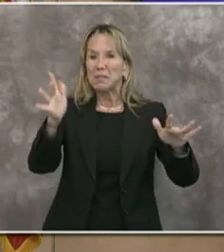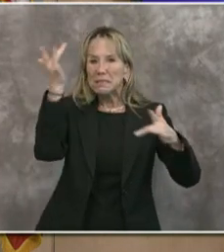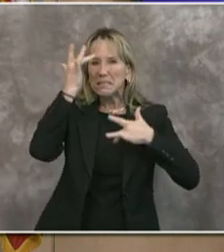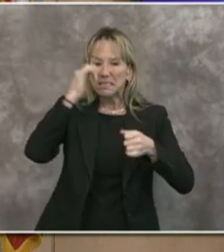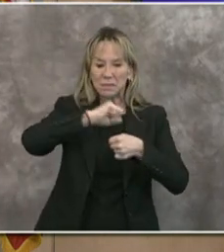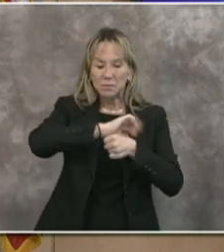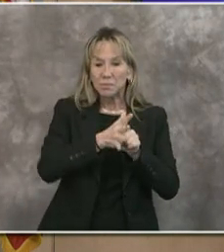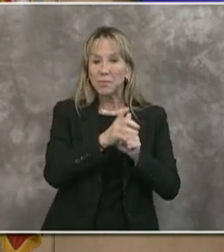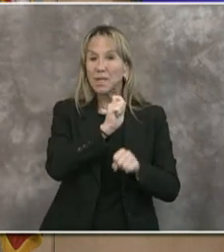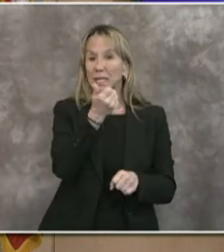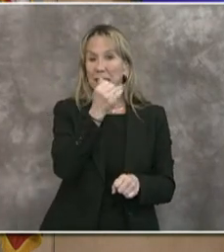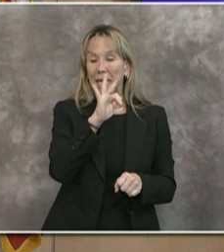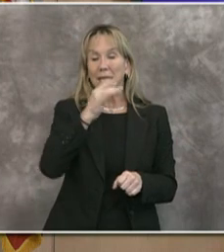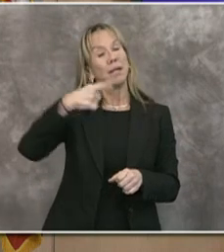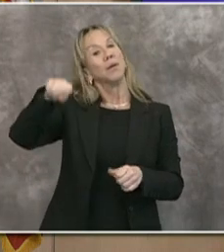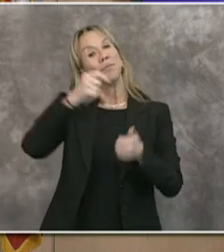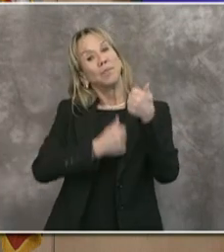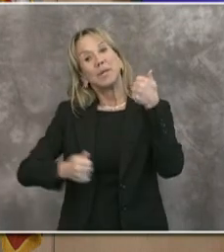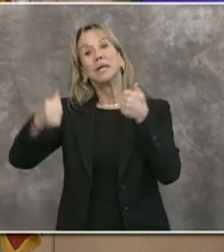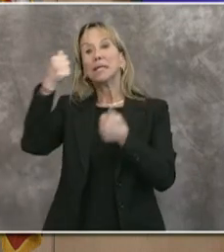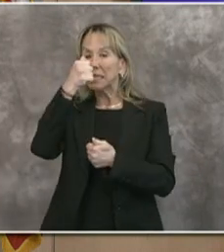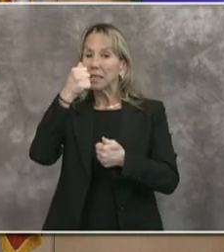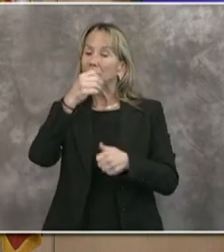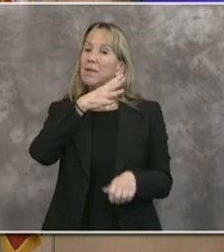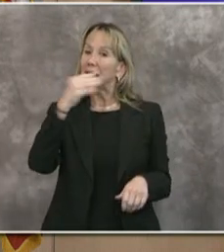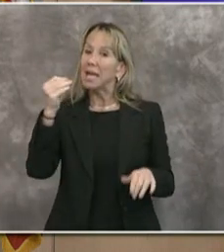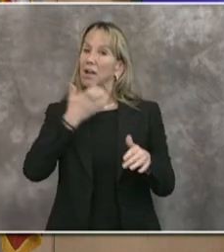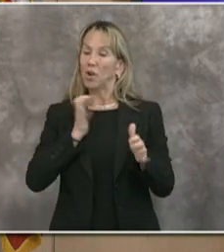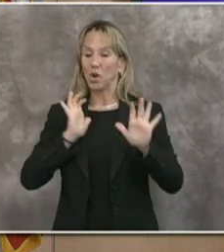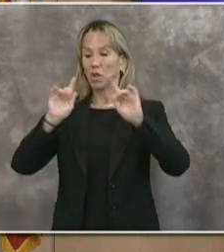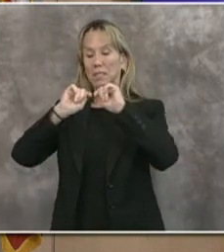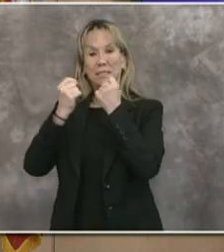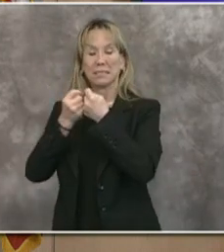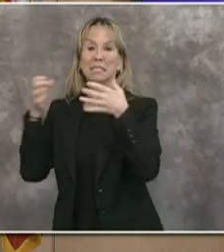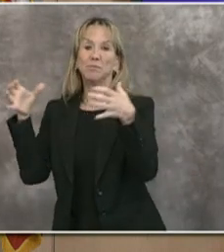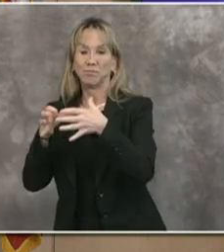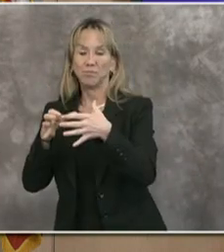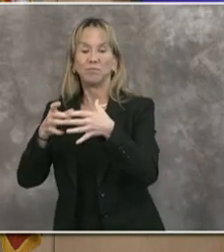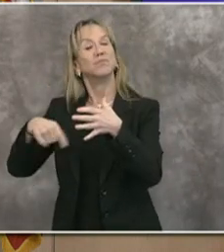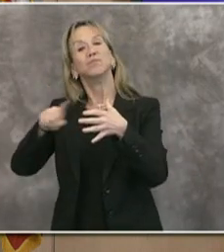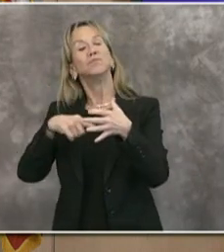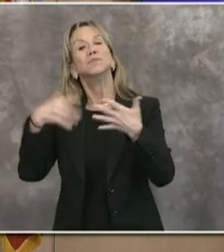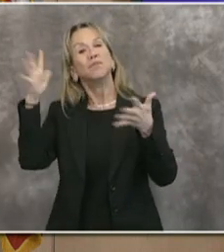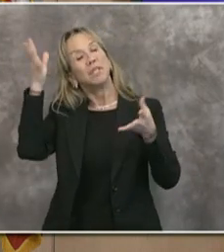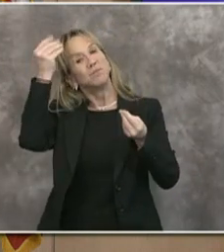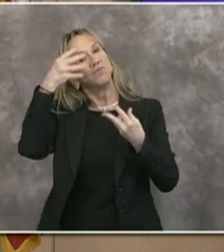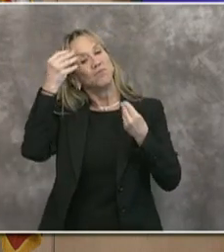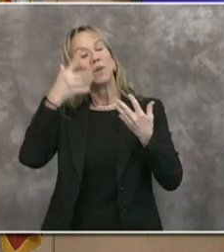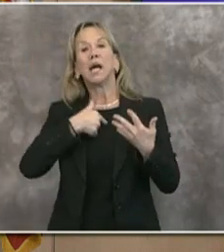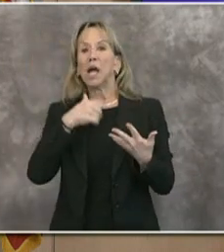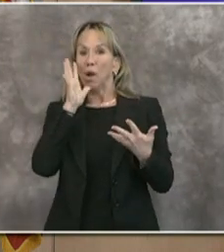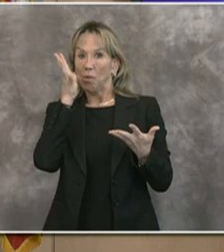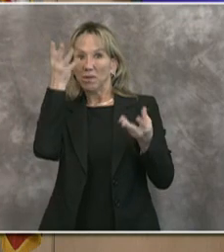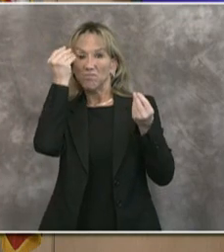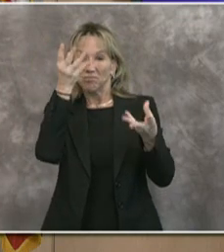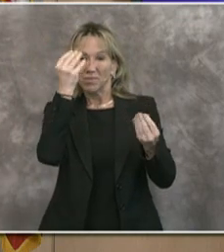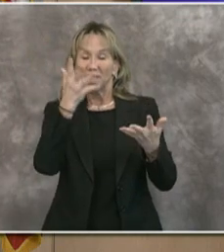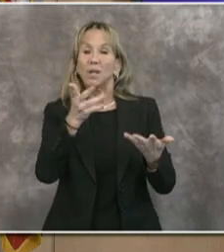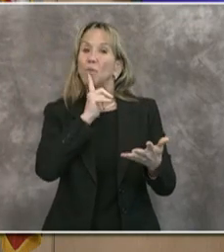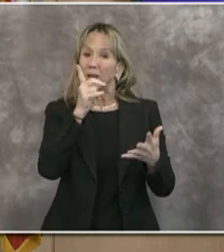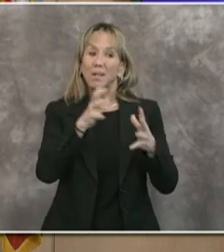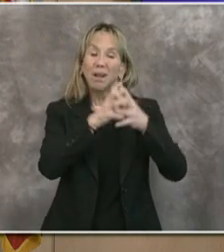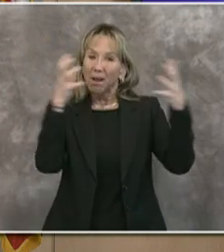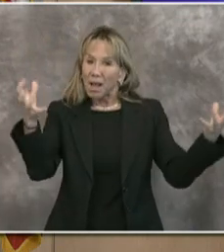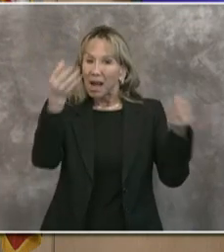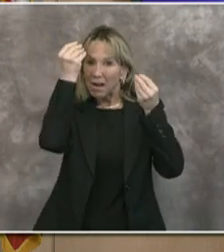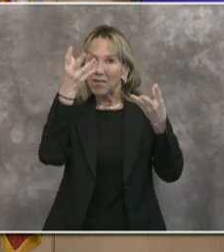team. It was a long presentation, and I'm not going to be able to cover it all, but I do want to highlight a couple